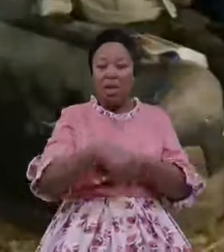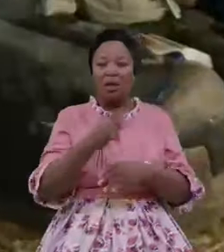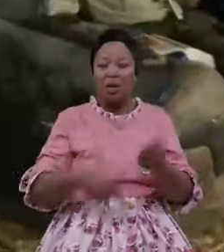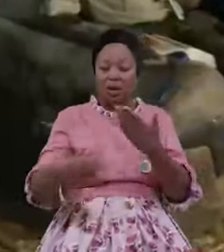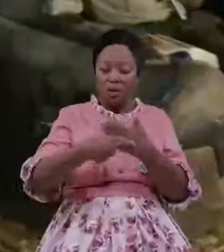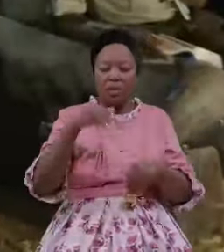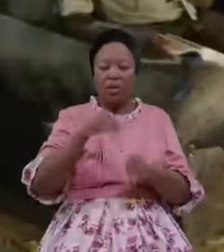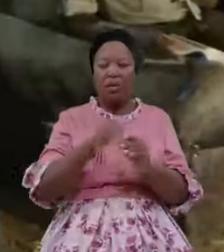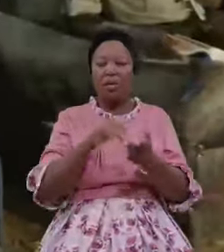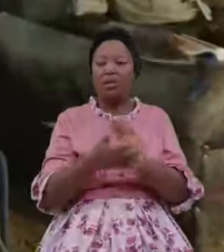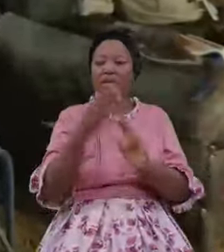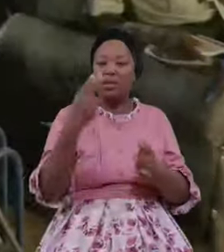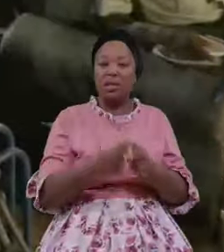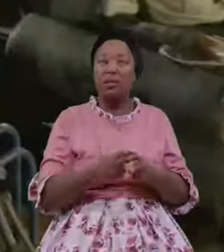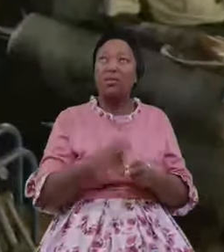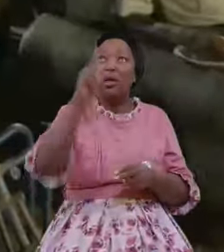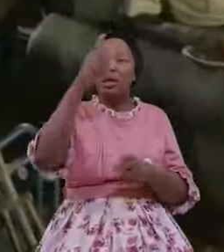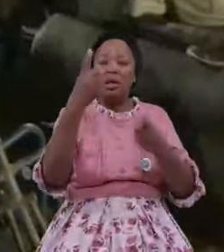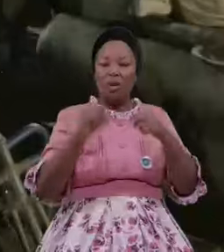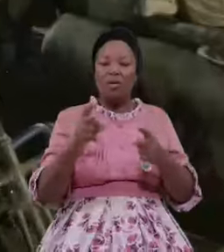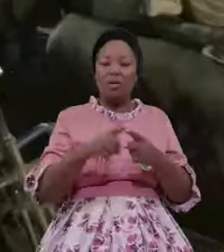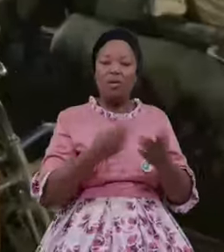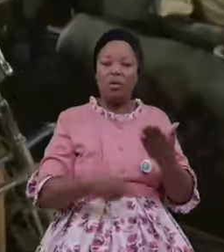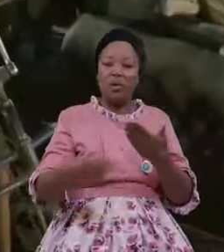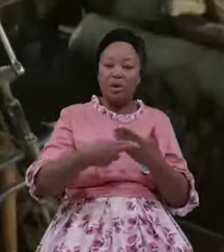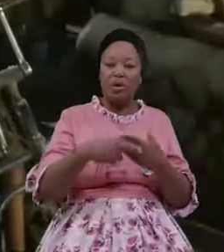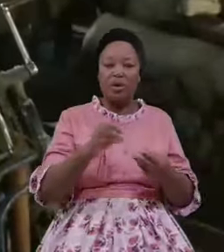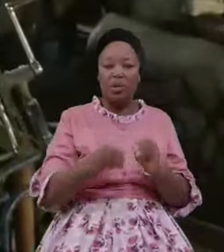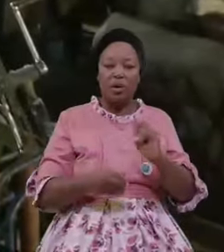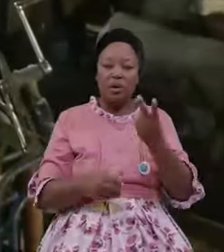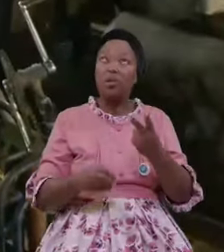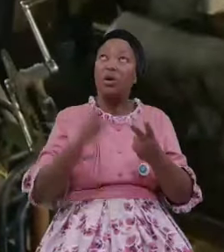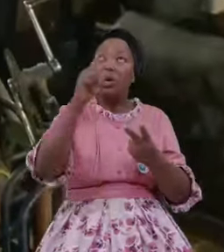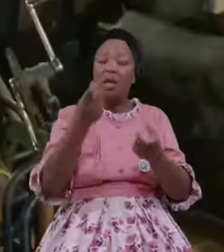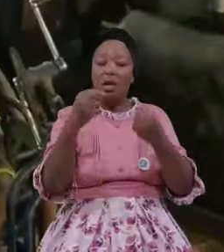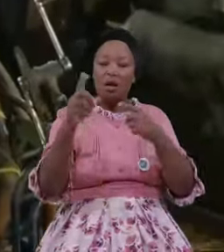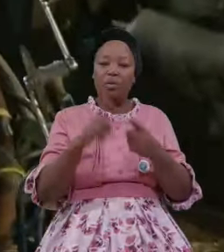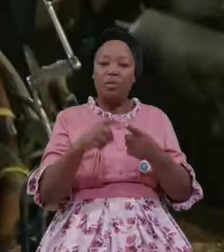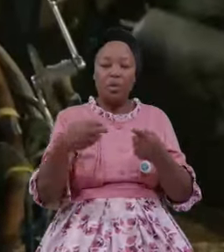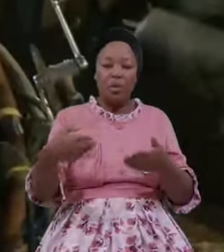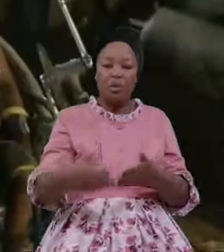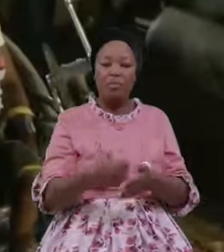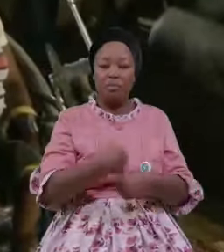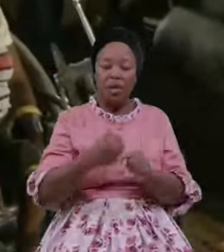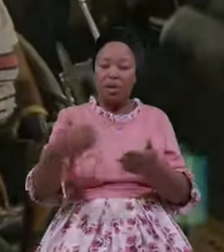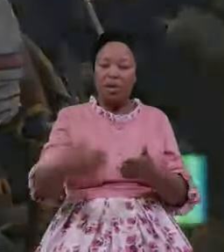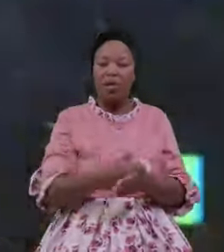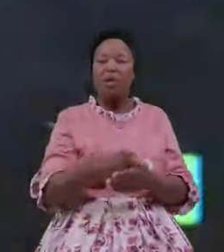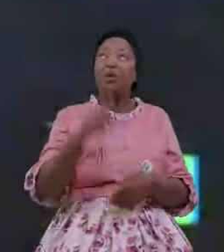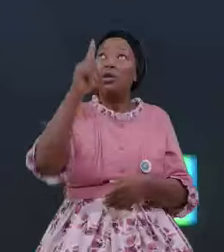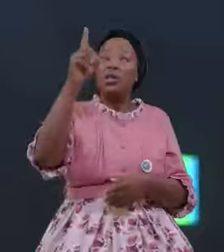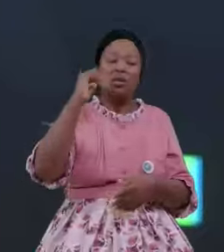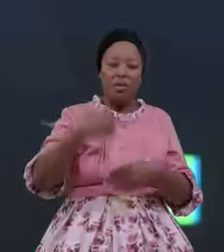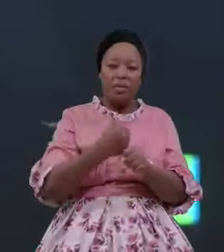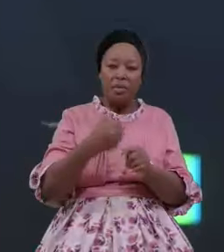It comes to restore. Number two, it comes to renew. It renew the